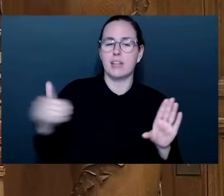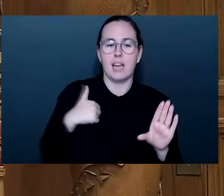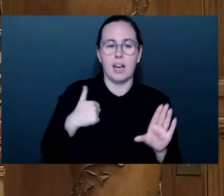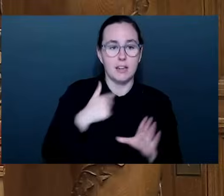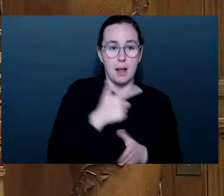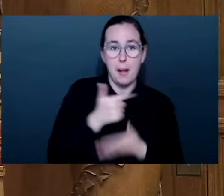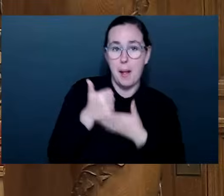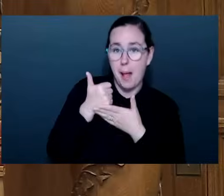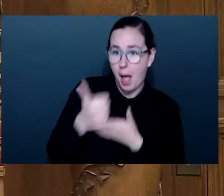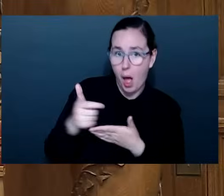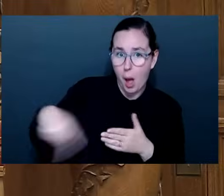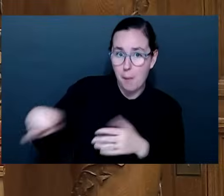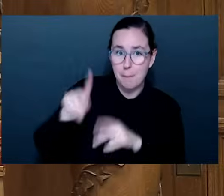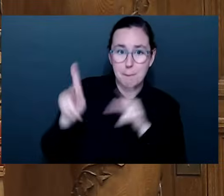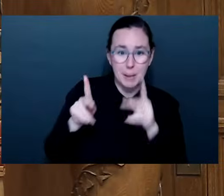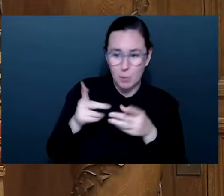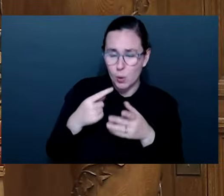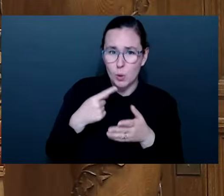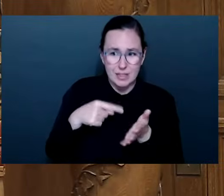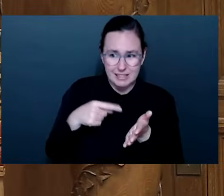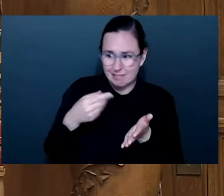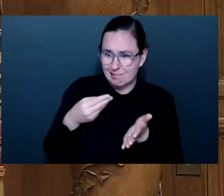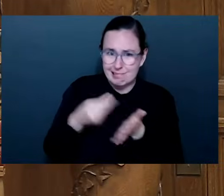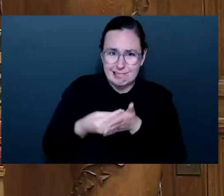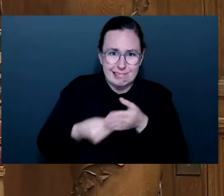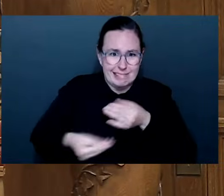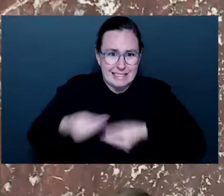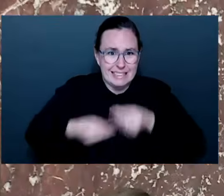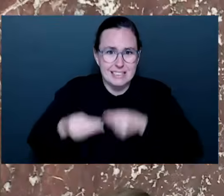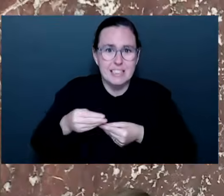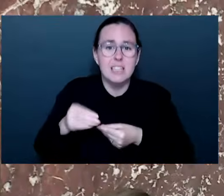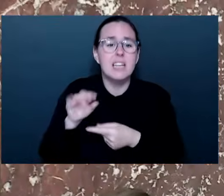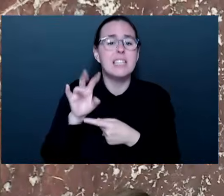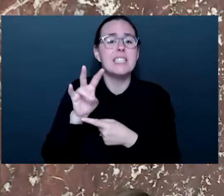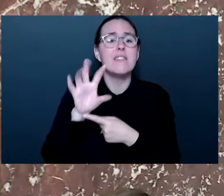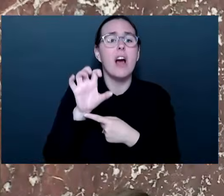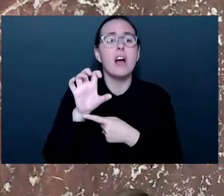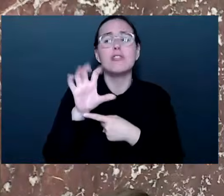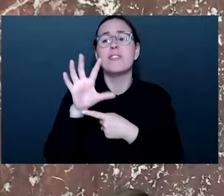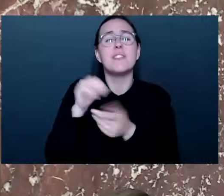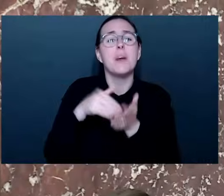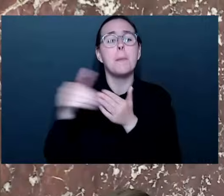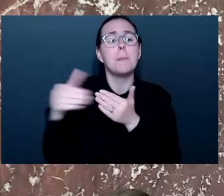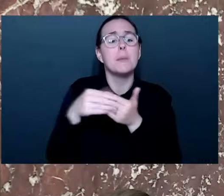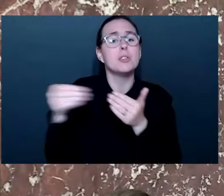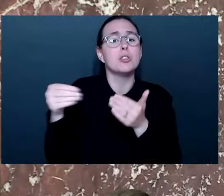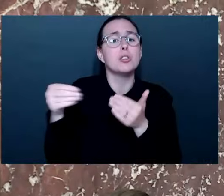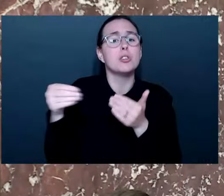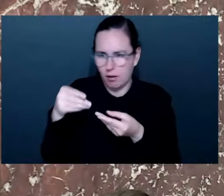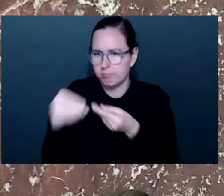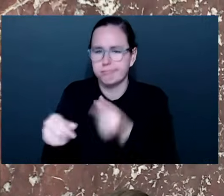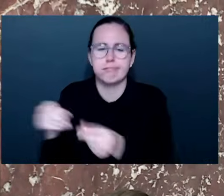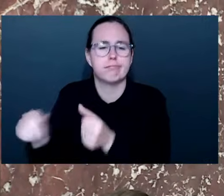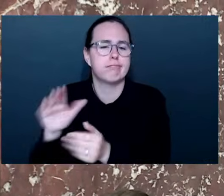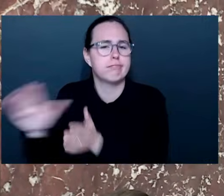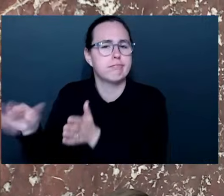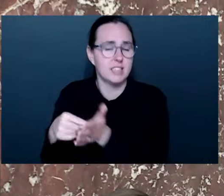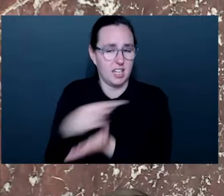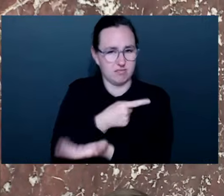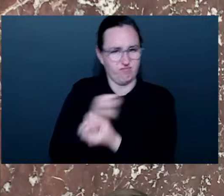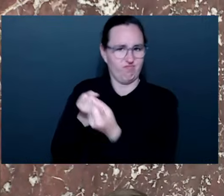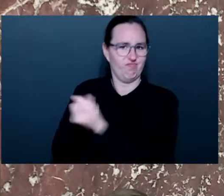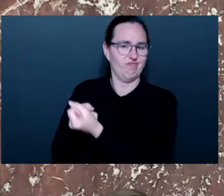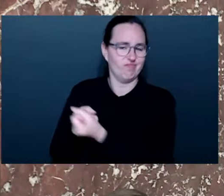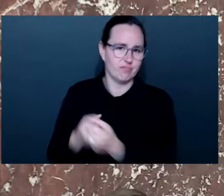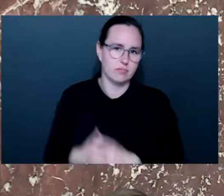Member for Kamloops Centre. Thank you, Mr. Speaker. I too have 2 birthdays actually to announce today and bring greetings to.